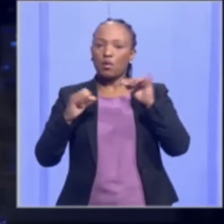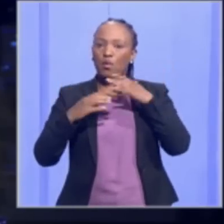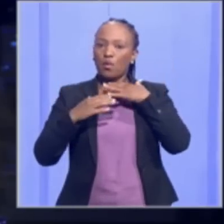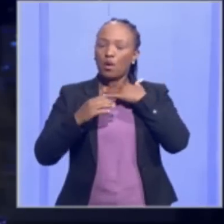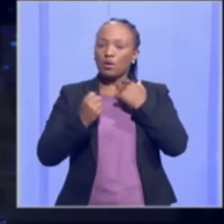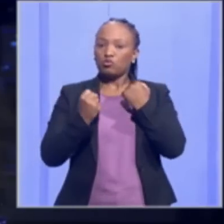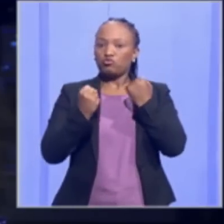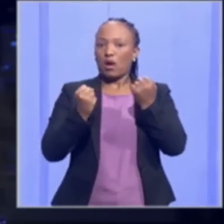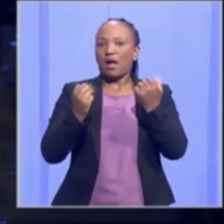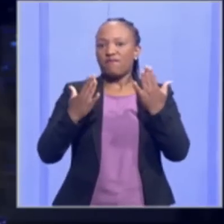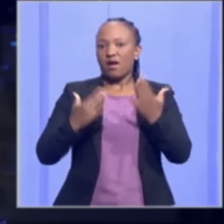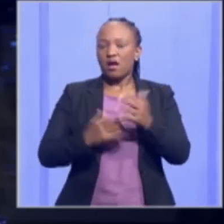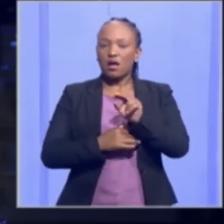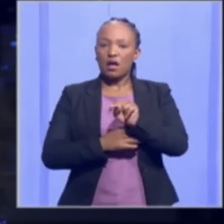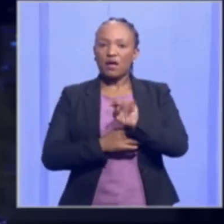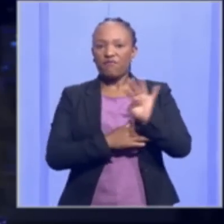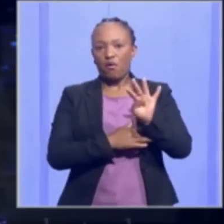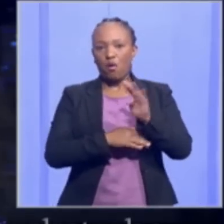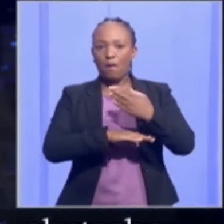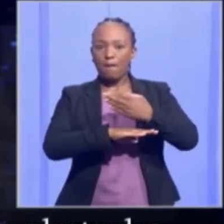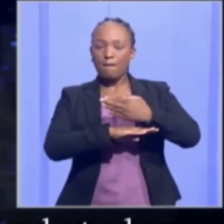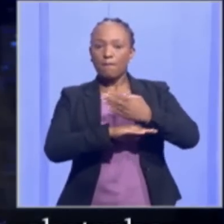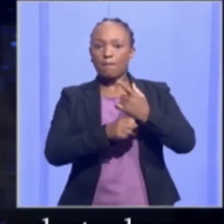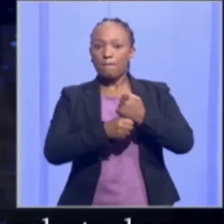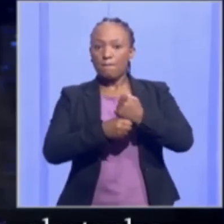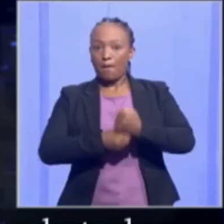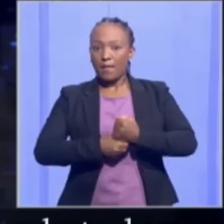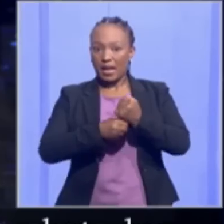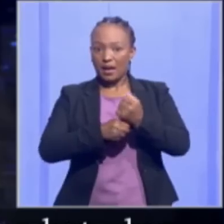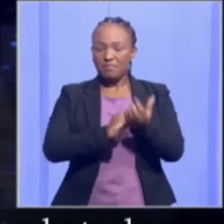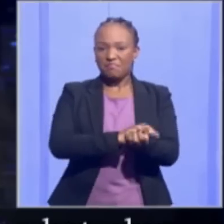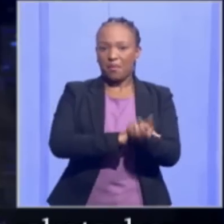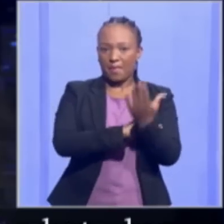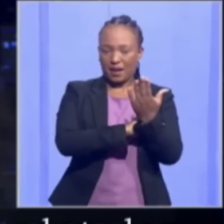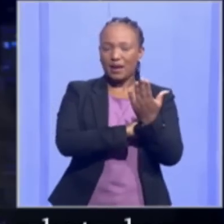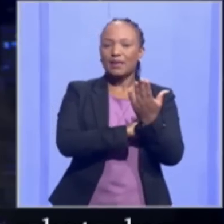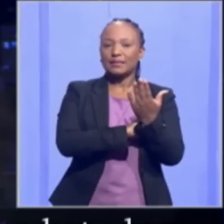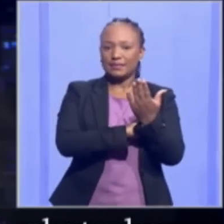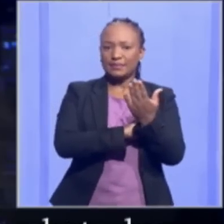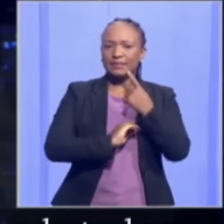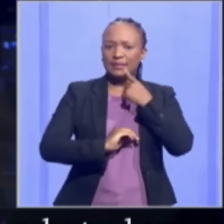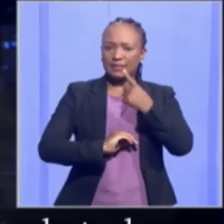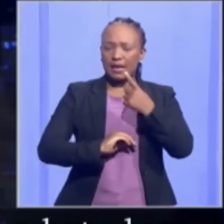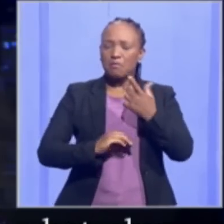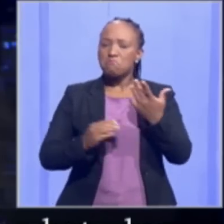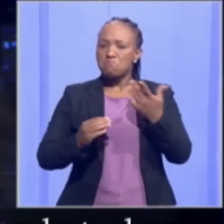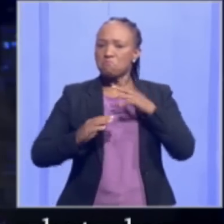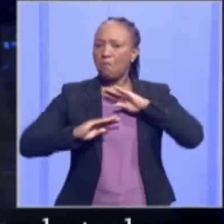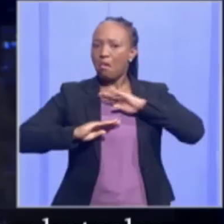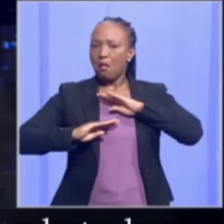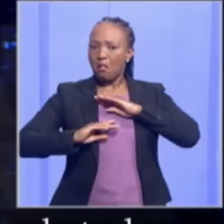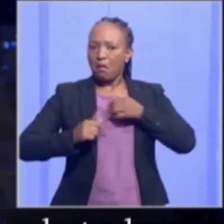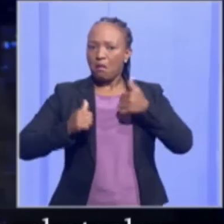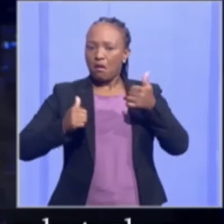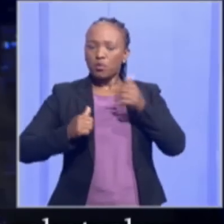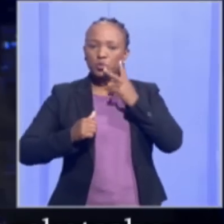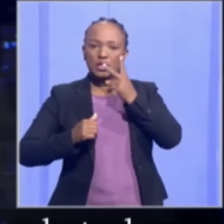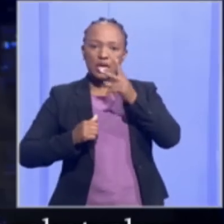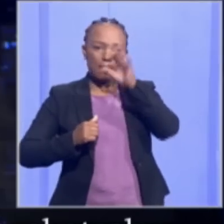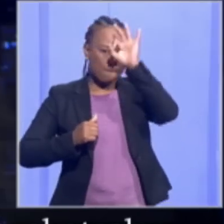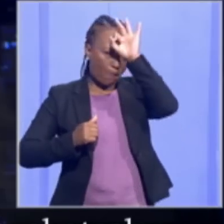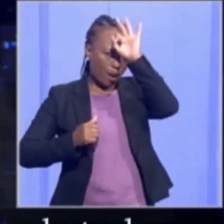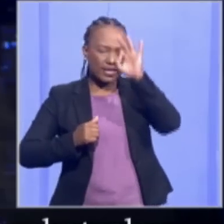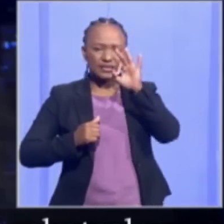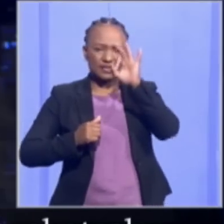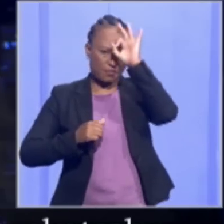mmileng o moholo wa N4 Mbombela Mpumalanga, mme ba re ba kgotsofaditswe ke ho bona balaola sephethephethe le sepolesa